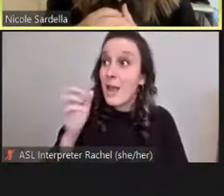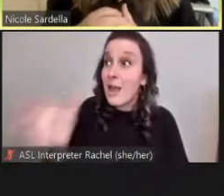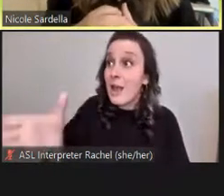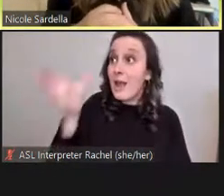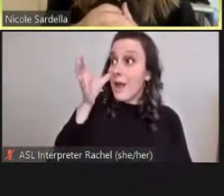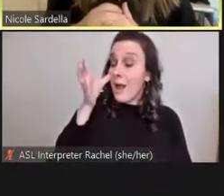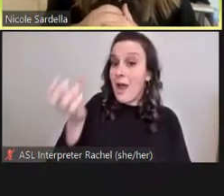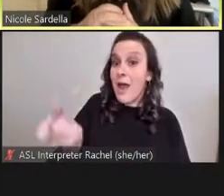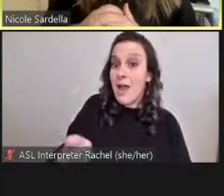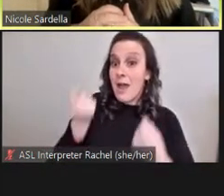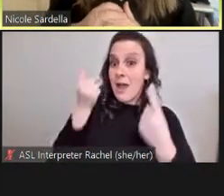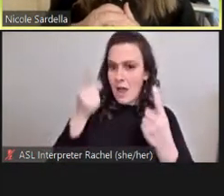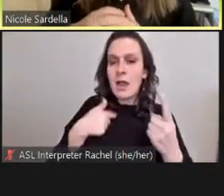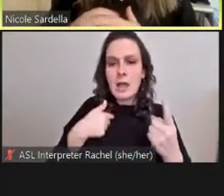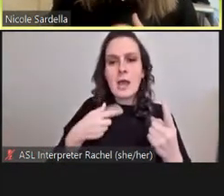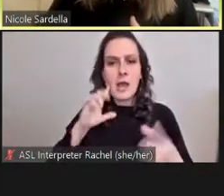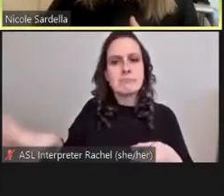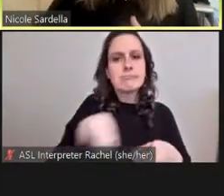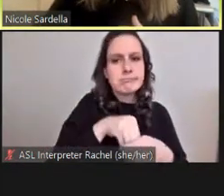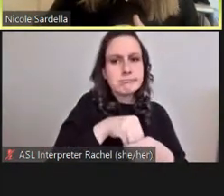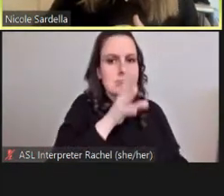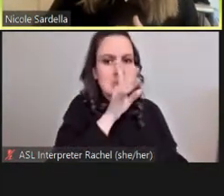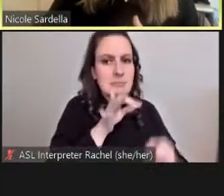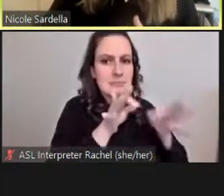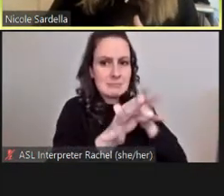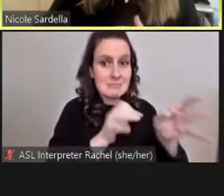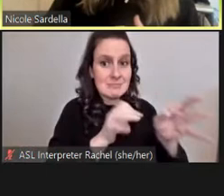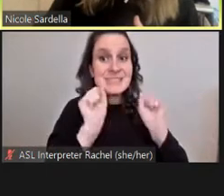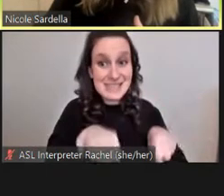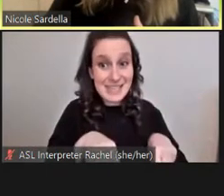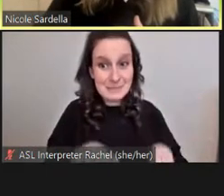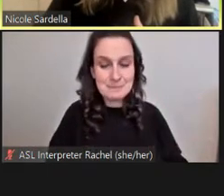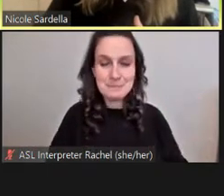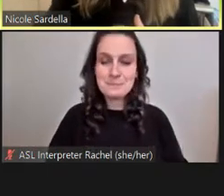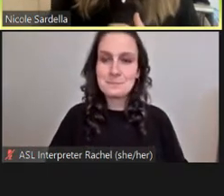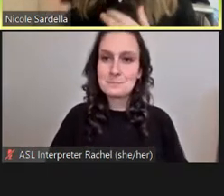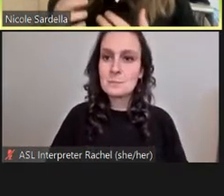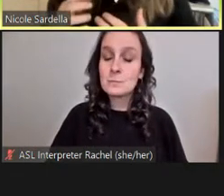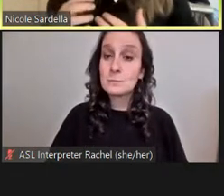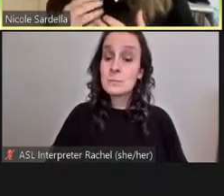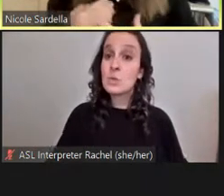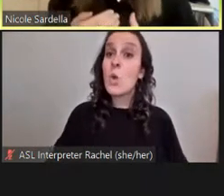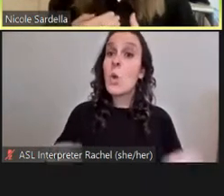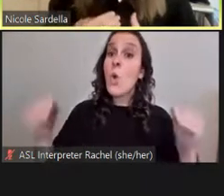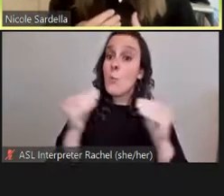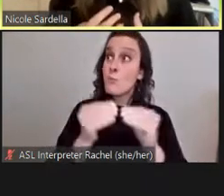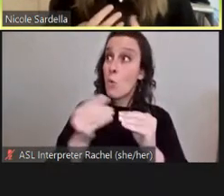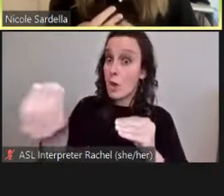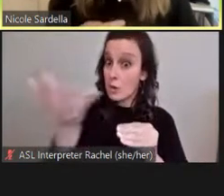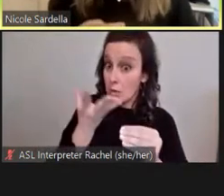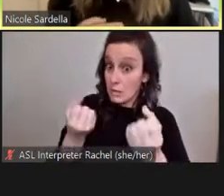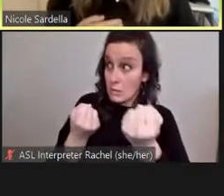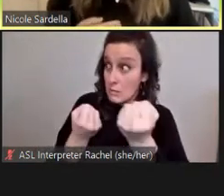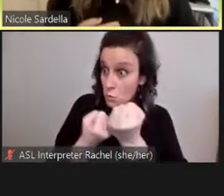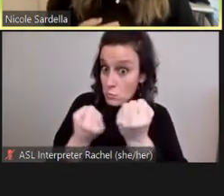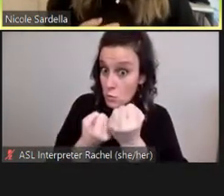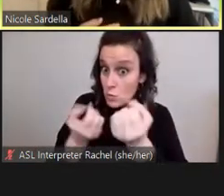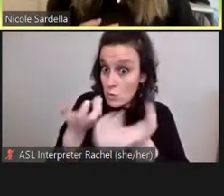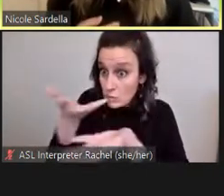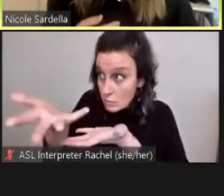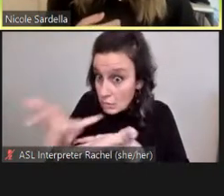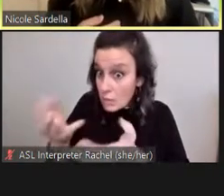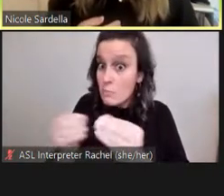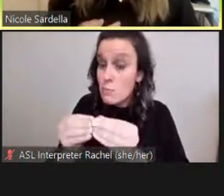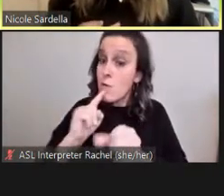experience for blind and low vision patrons. I think that the more support from the organization and the more